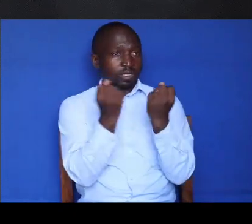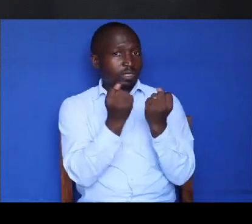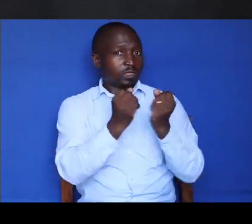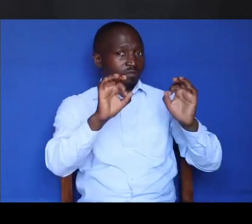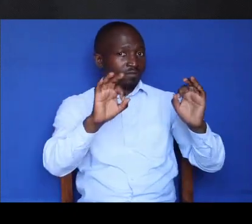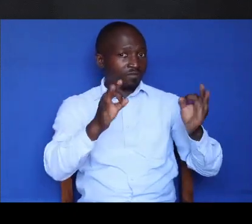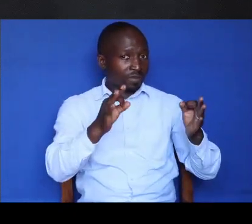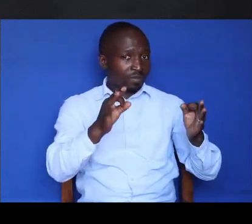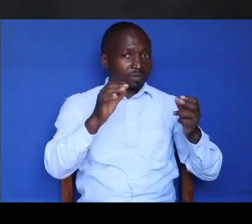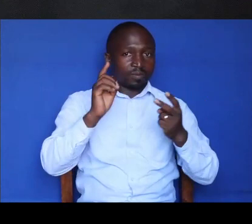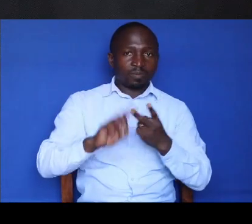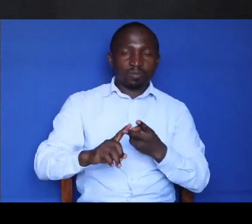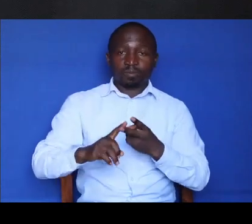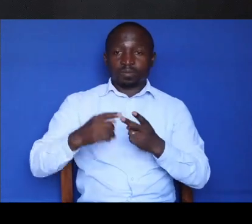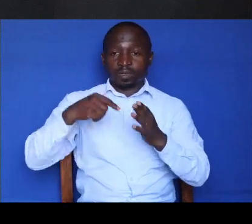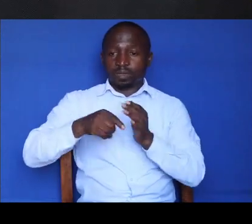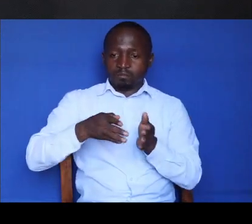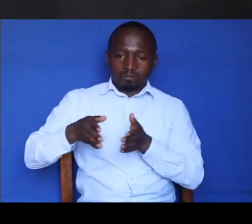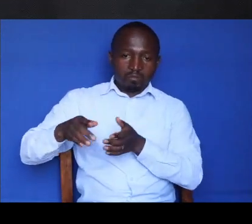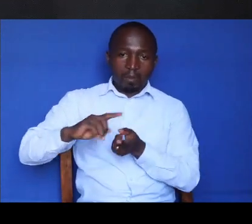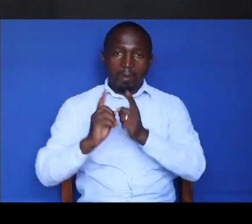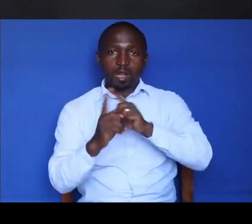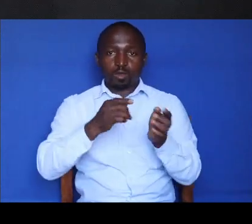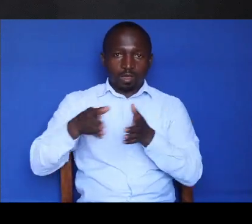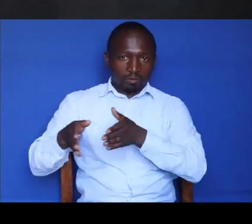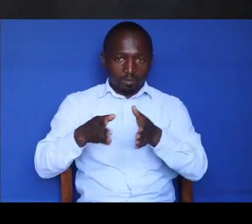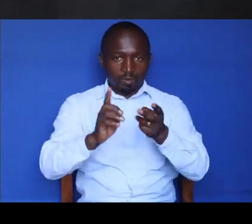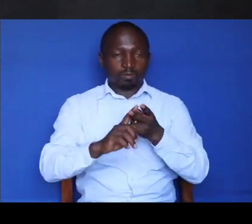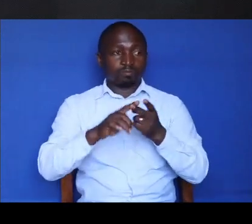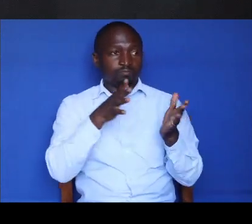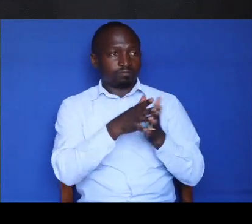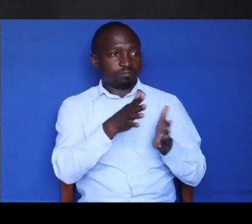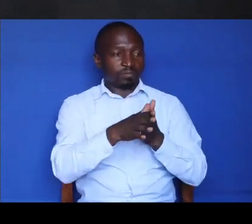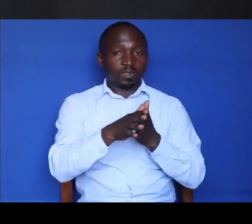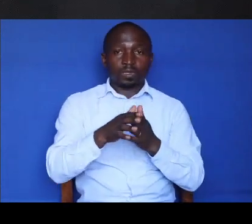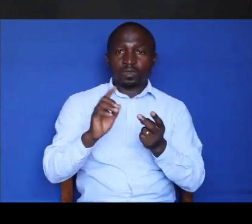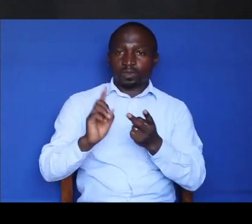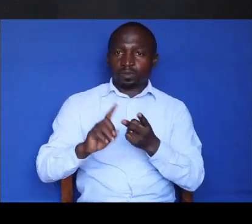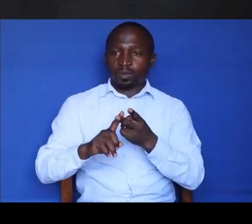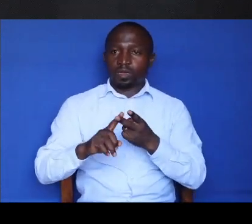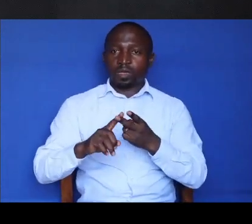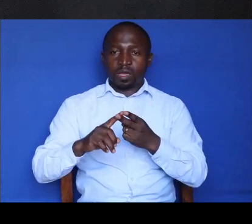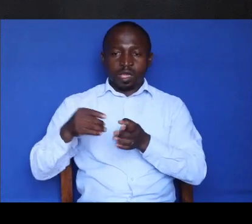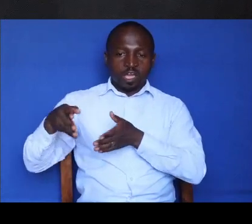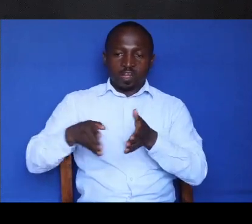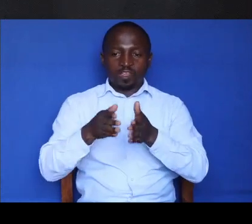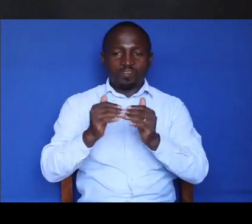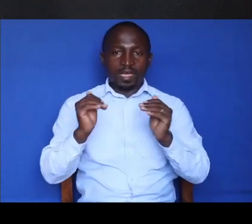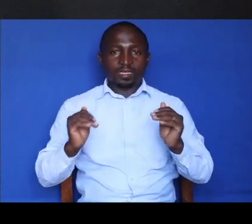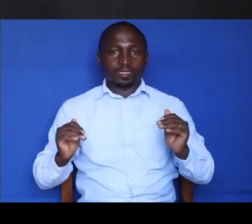way it is formed by river rejuvenation. Give the nature of river terraces and the way on how formed by